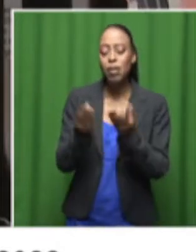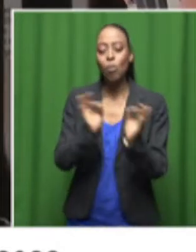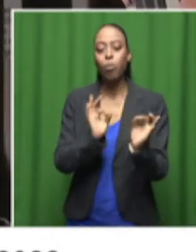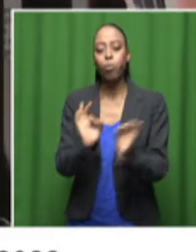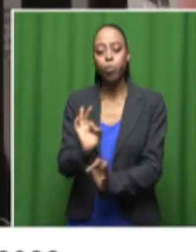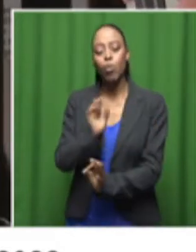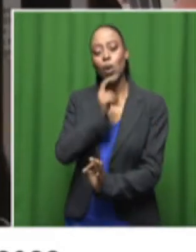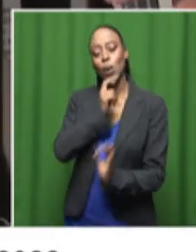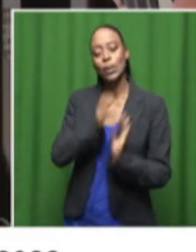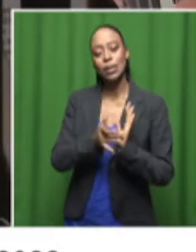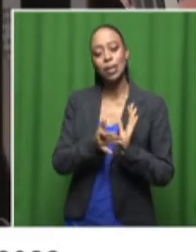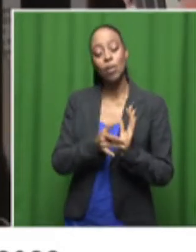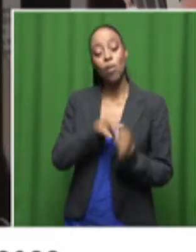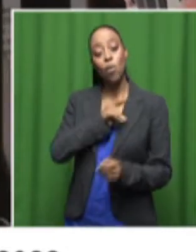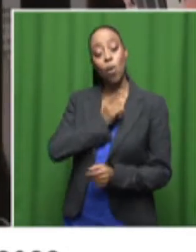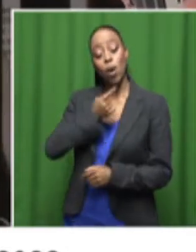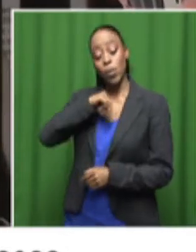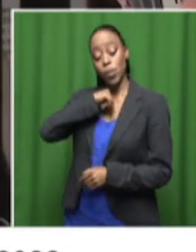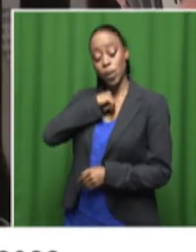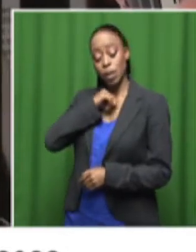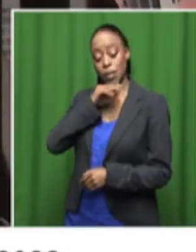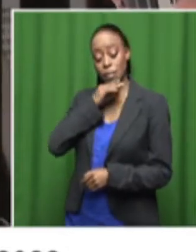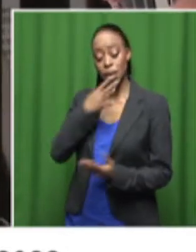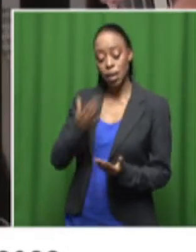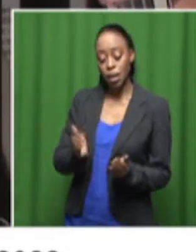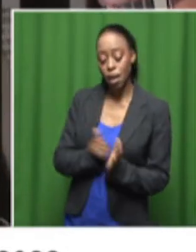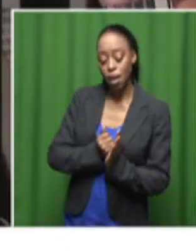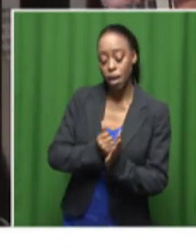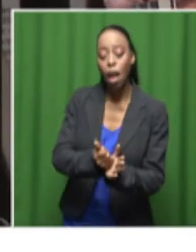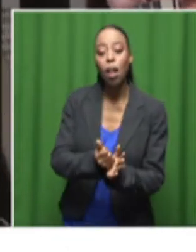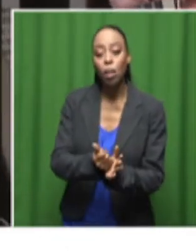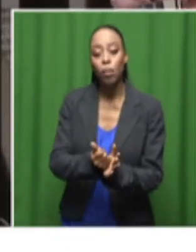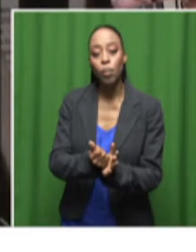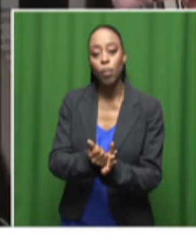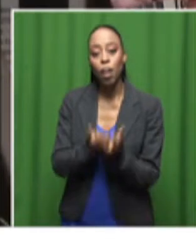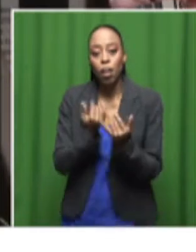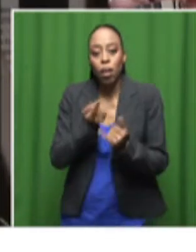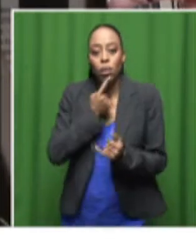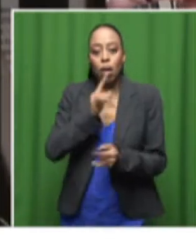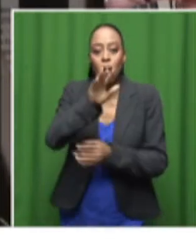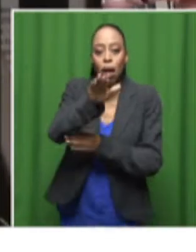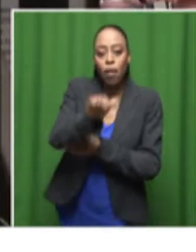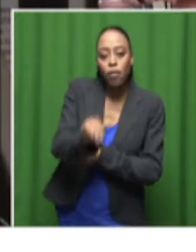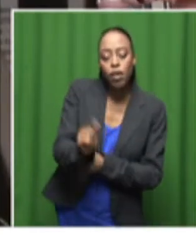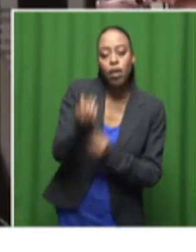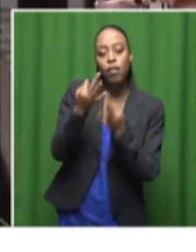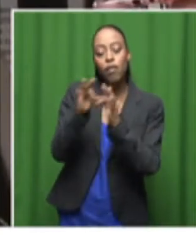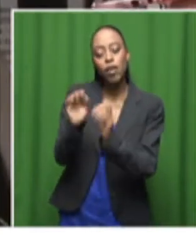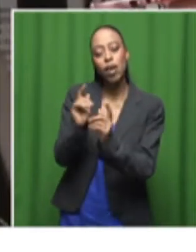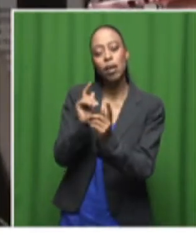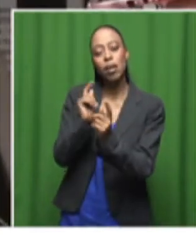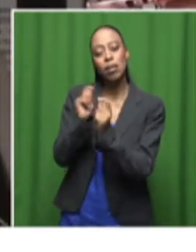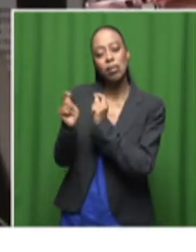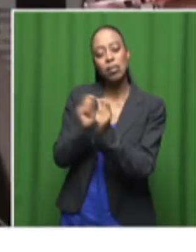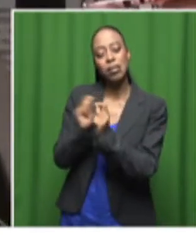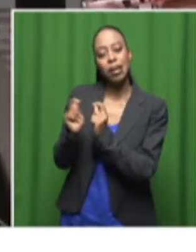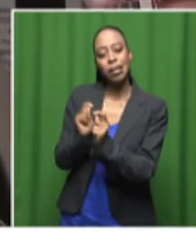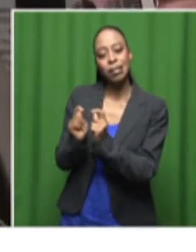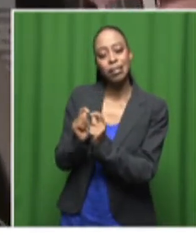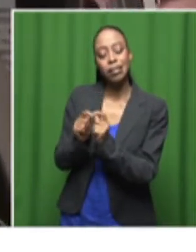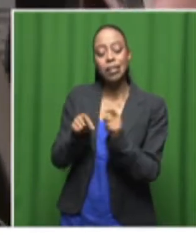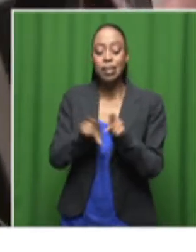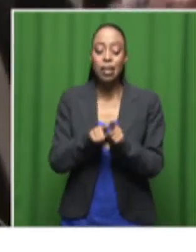using technology, because technology for us is an enabler. So in a nutshell, we are saying Africa Free Continental Services, if you talk about it, we're looking